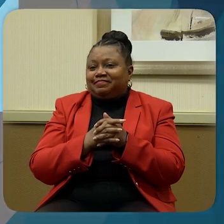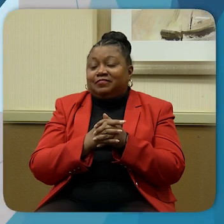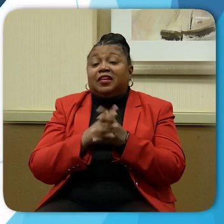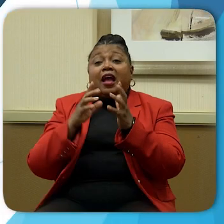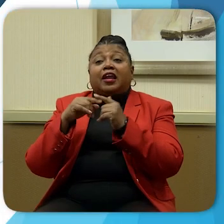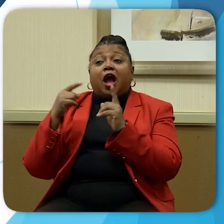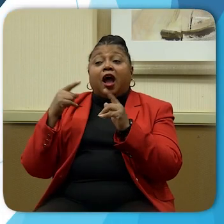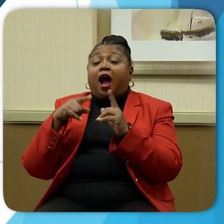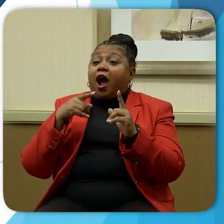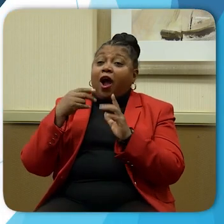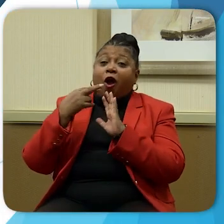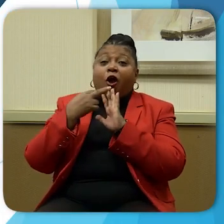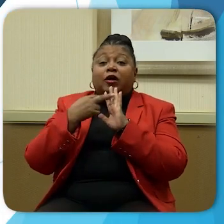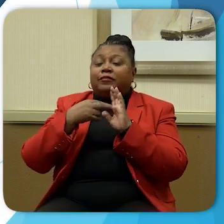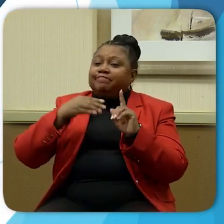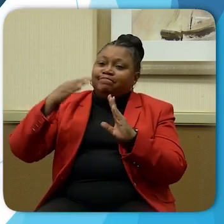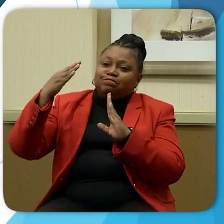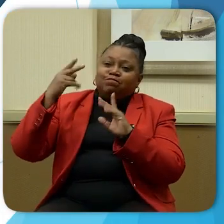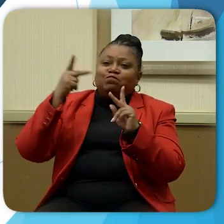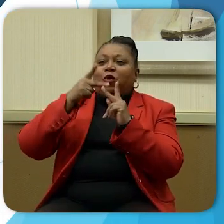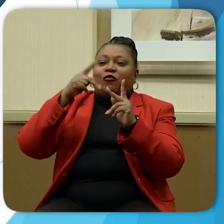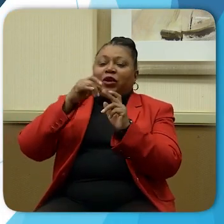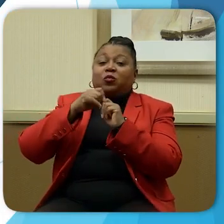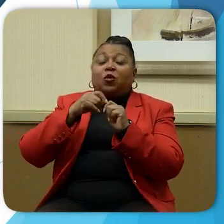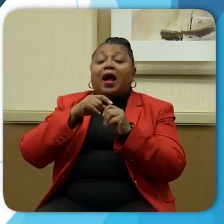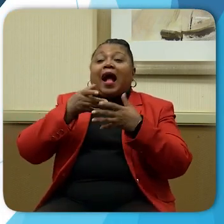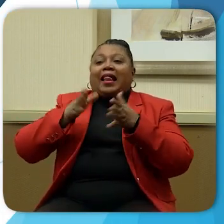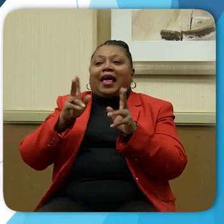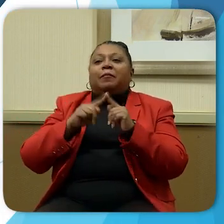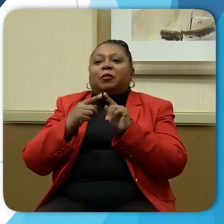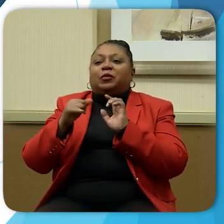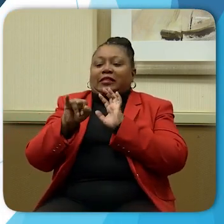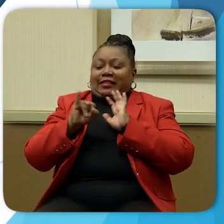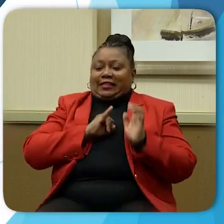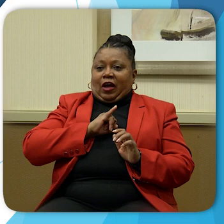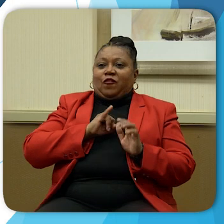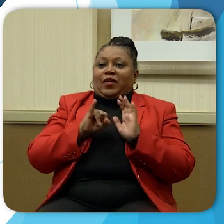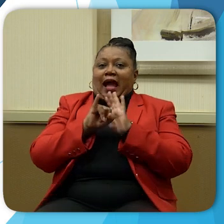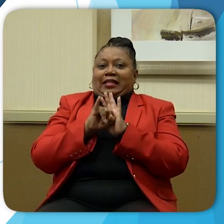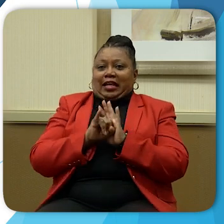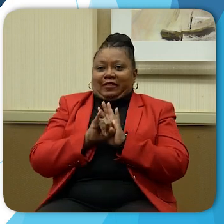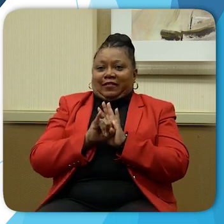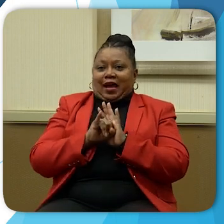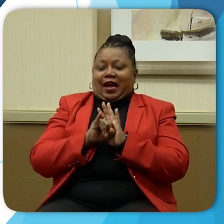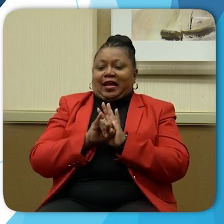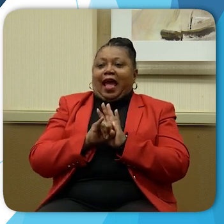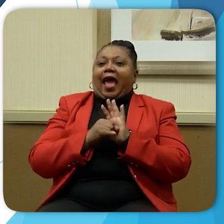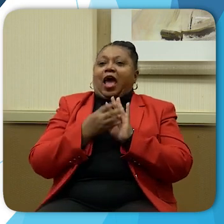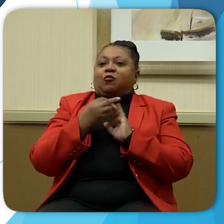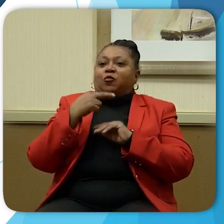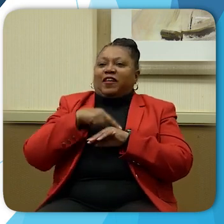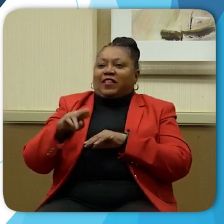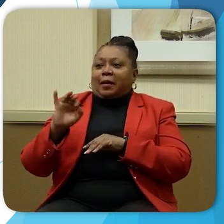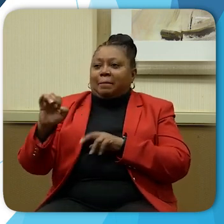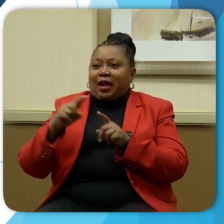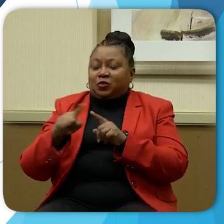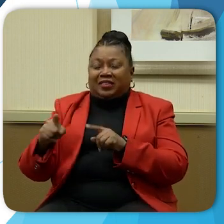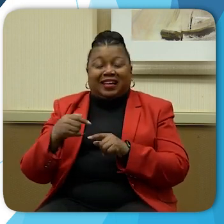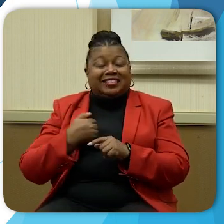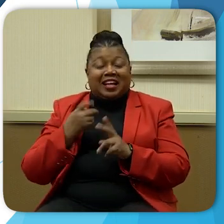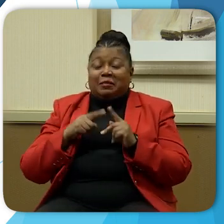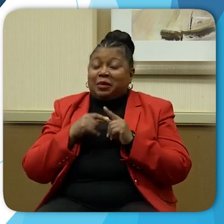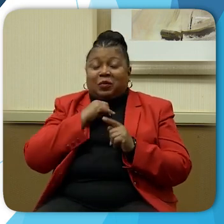And then our golden rule is to allow people to self-identify and reflect the language they use back to them. Young folks aren't